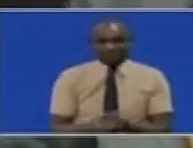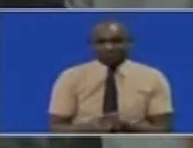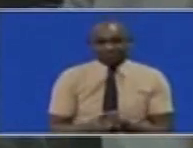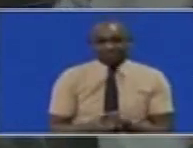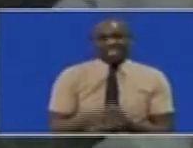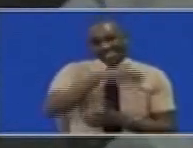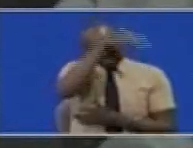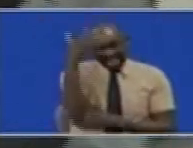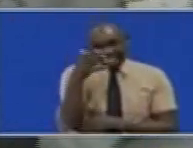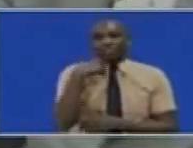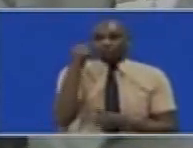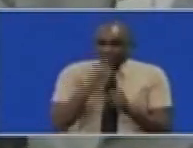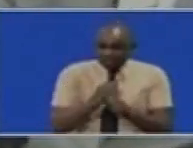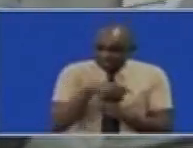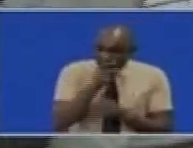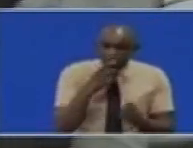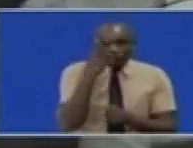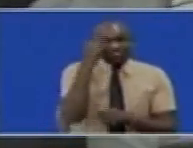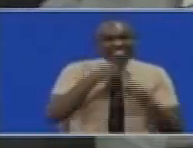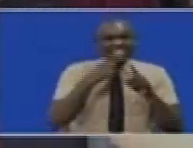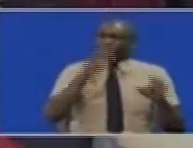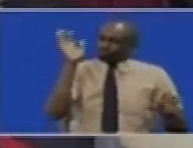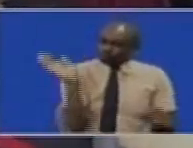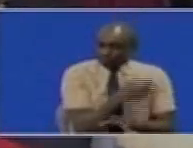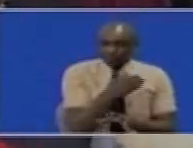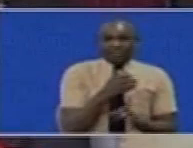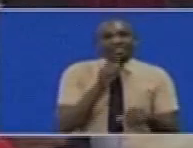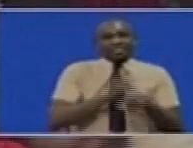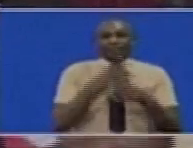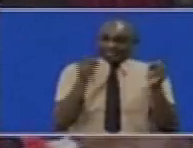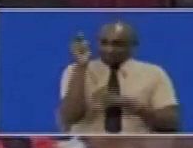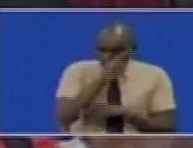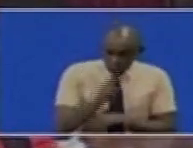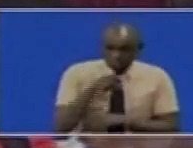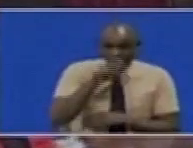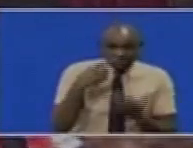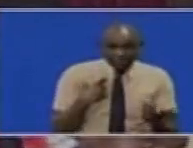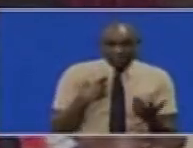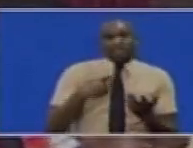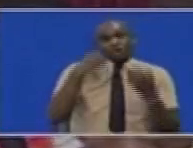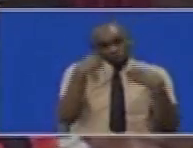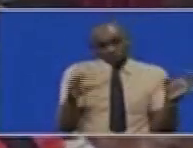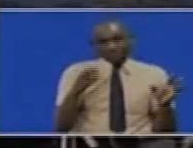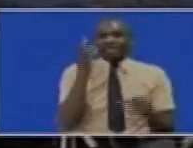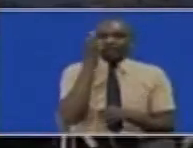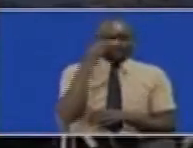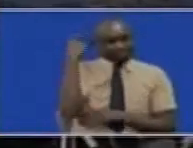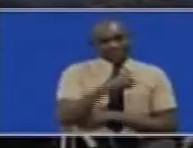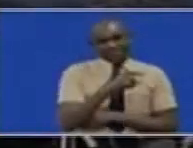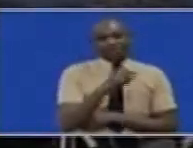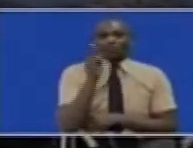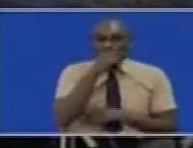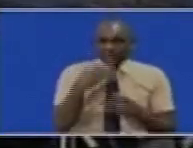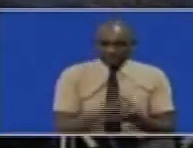2002. NAC ended KANU's 40-year rule when its presidential candidate Uhuru Kenyatta was roundly defeated by NAC's Mwai Kibaki.